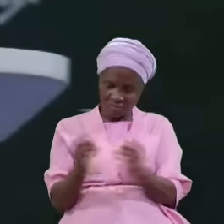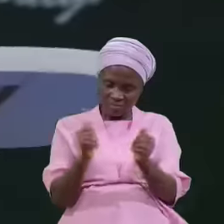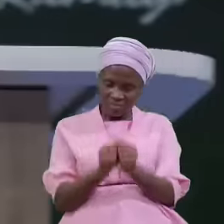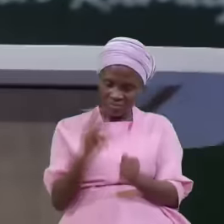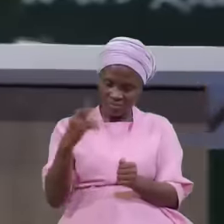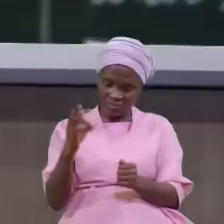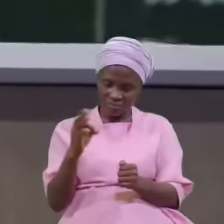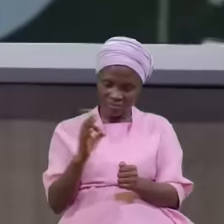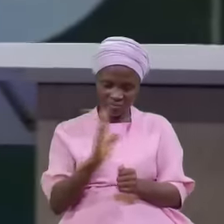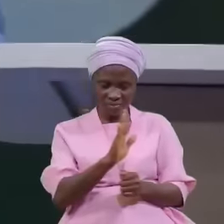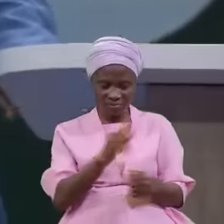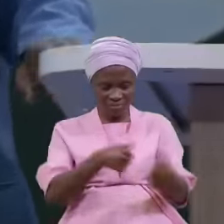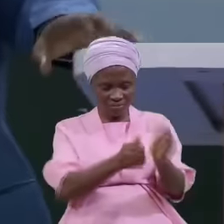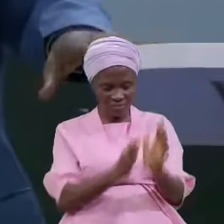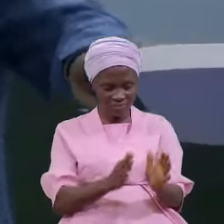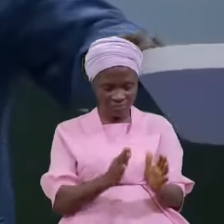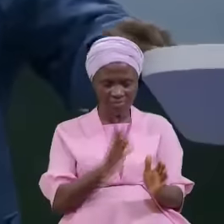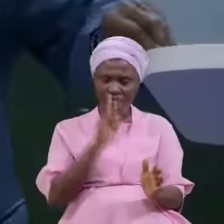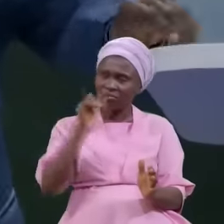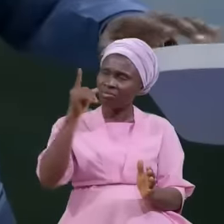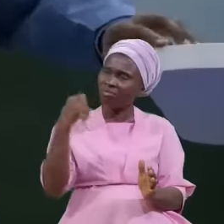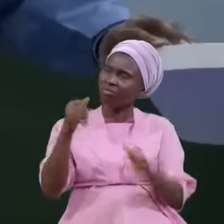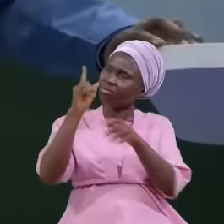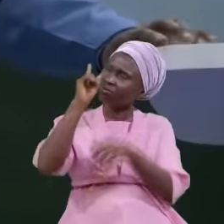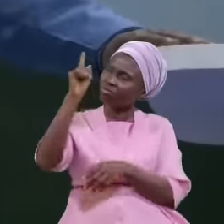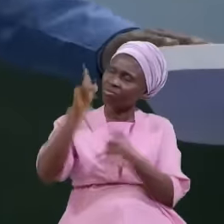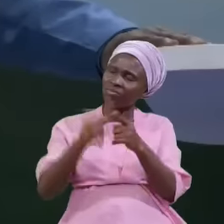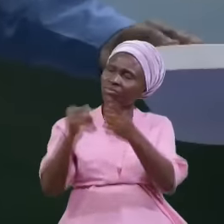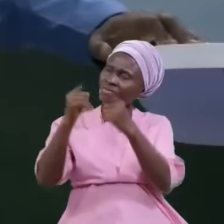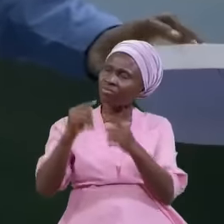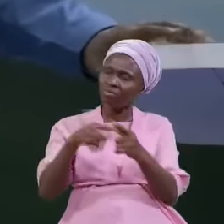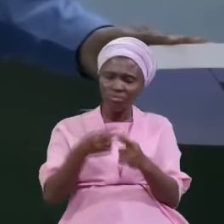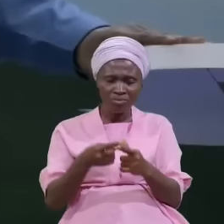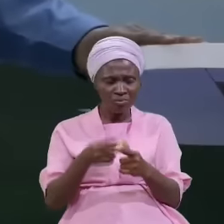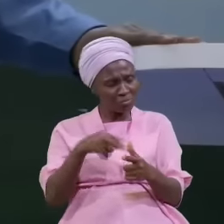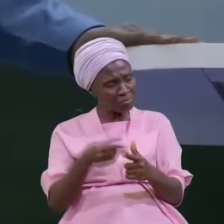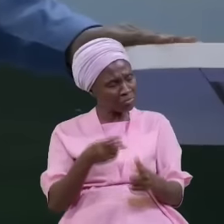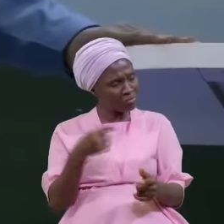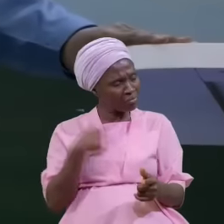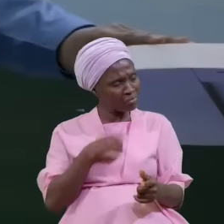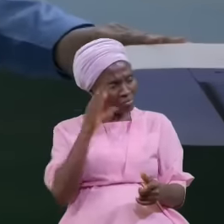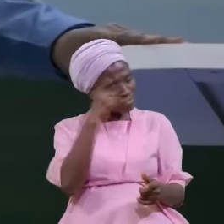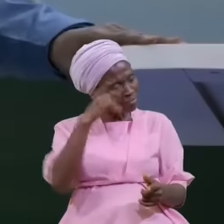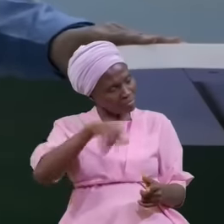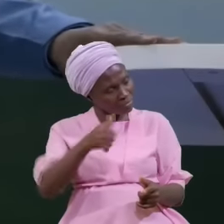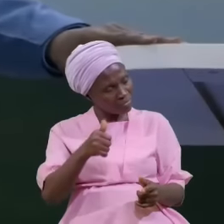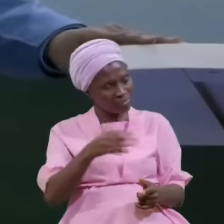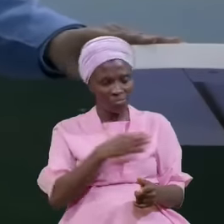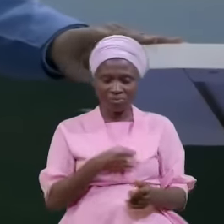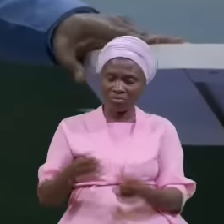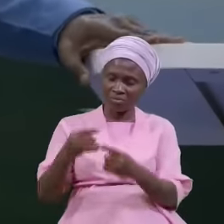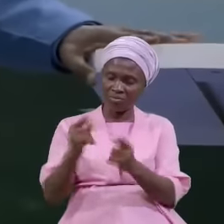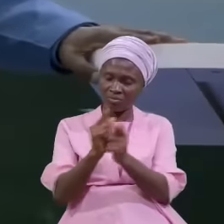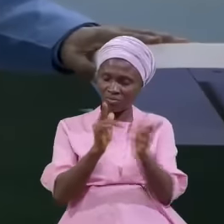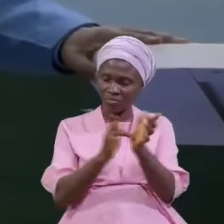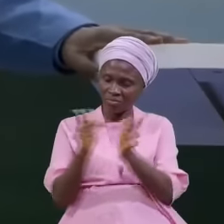you the one to come, or do we look for another? And he came to Jesus, and they